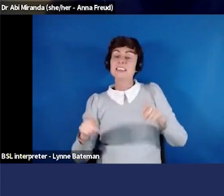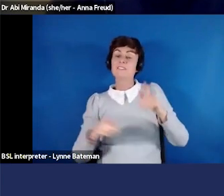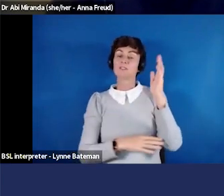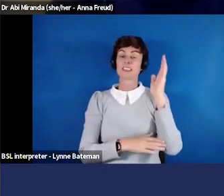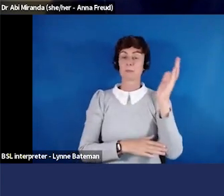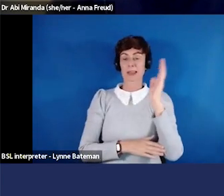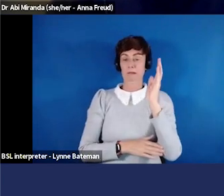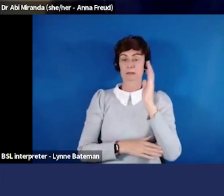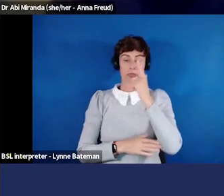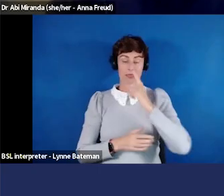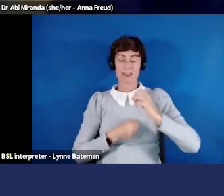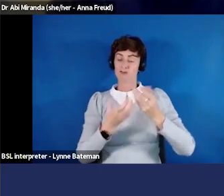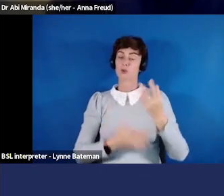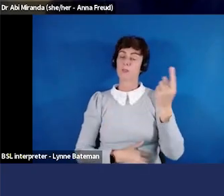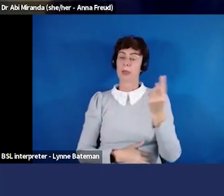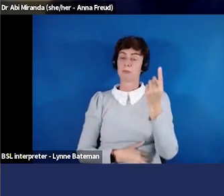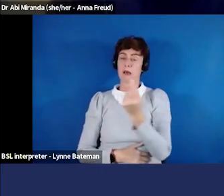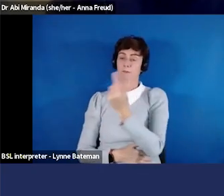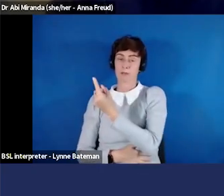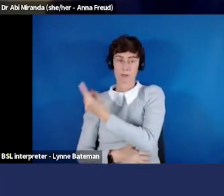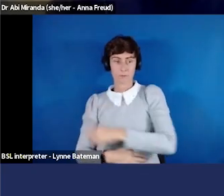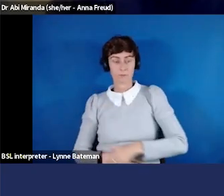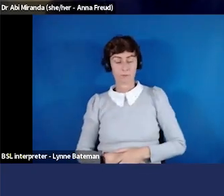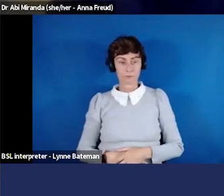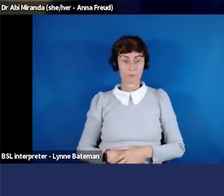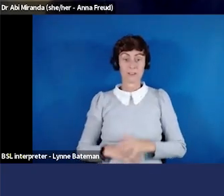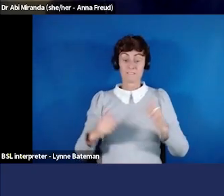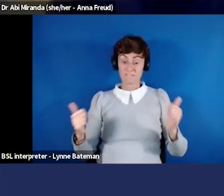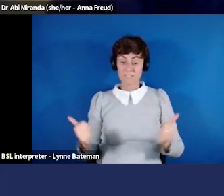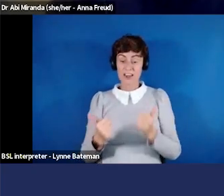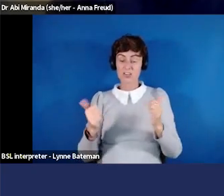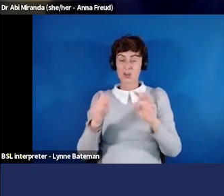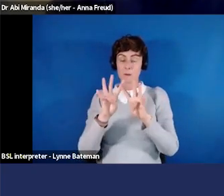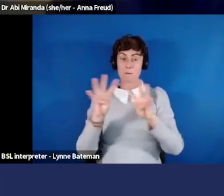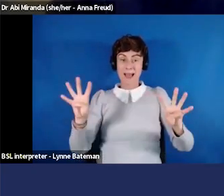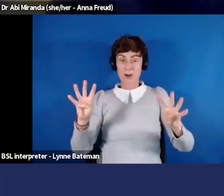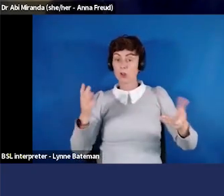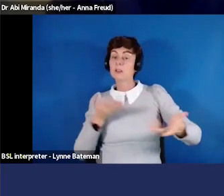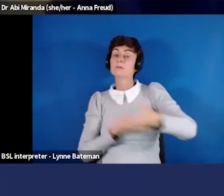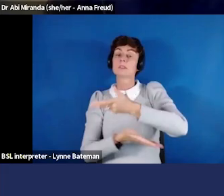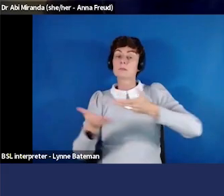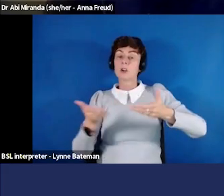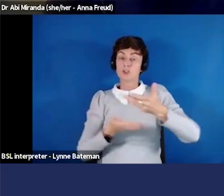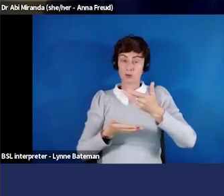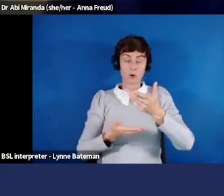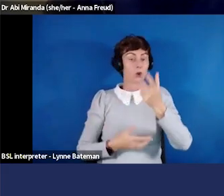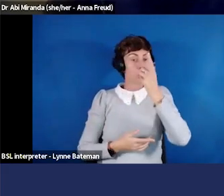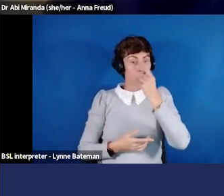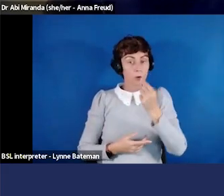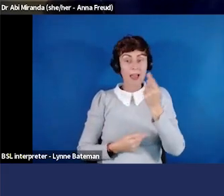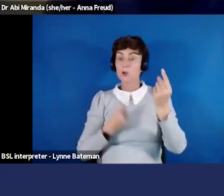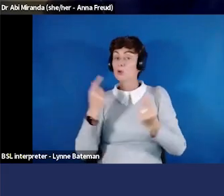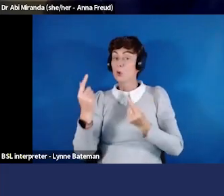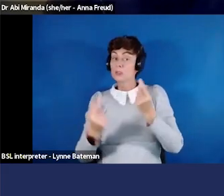introduce themselves. And we will finish off with a panel discussion, and you'll have the opportunity to put some